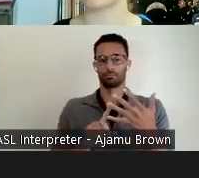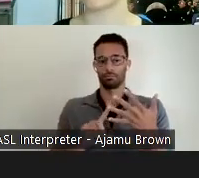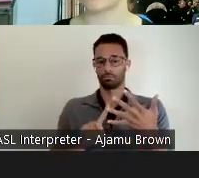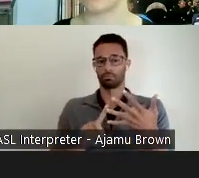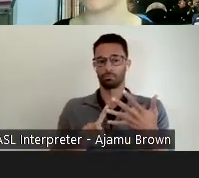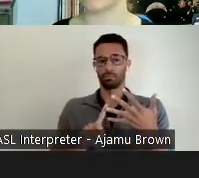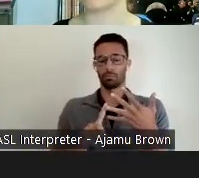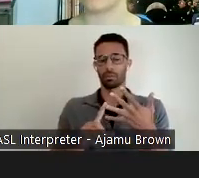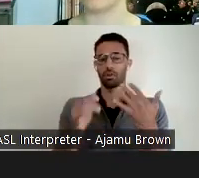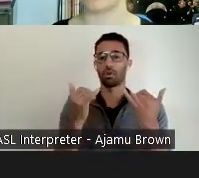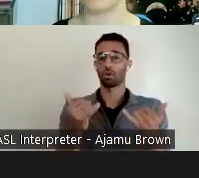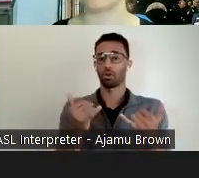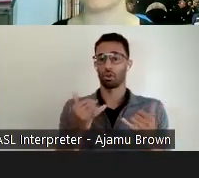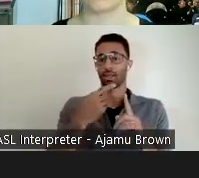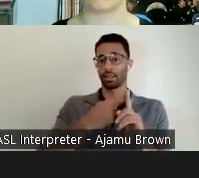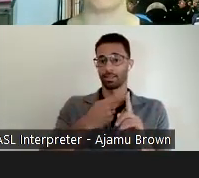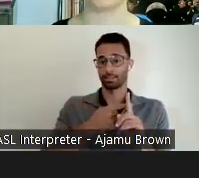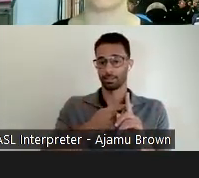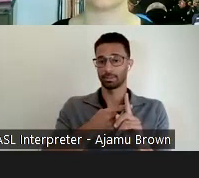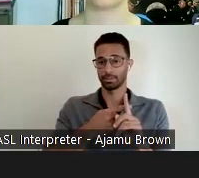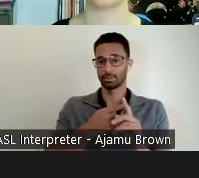housing that does have their name on it.